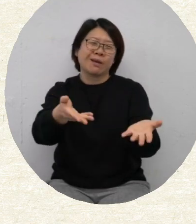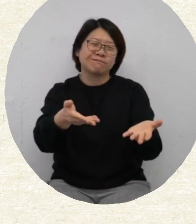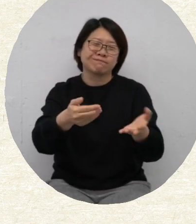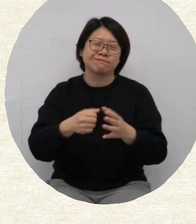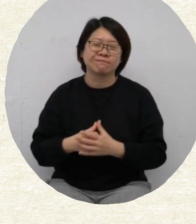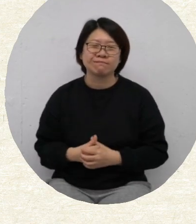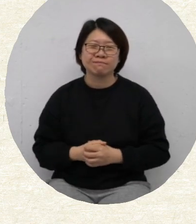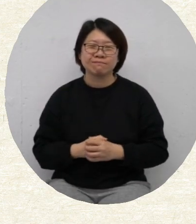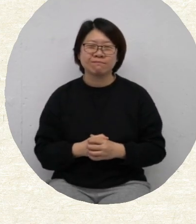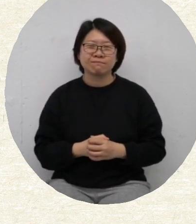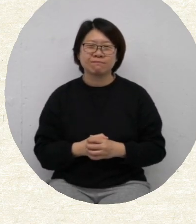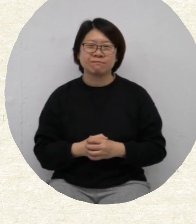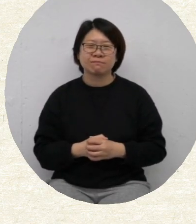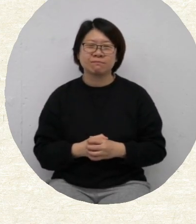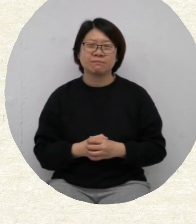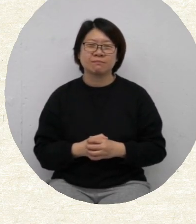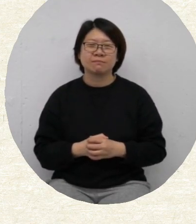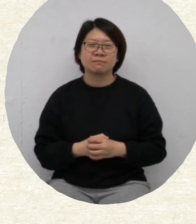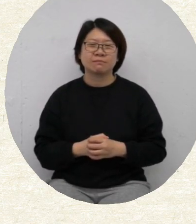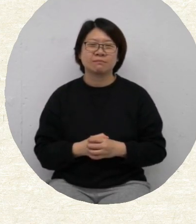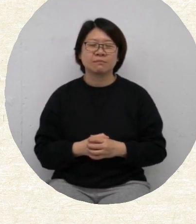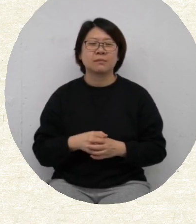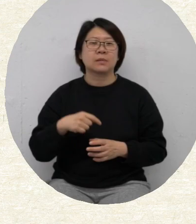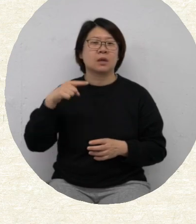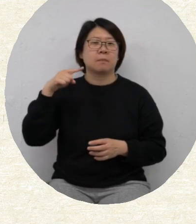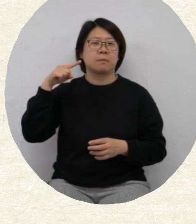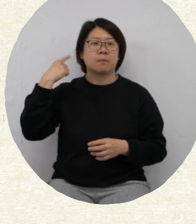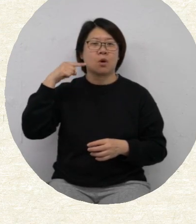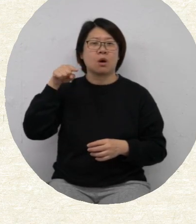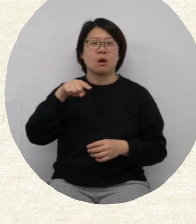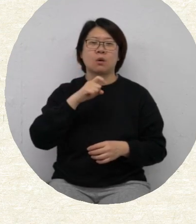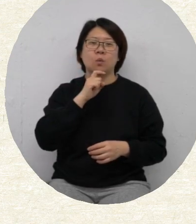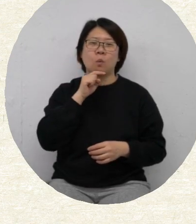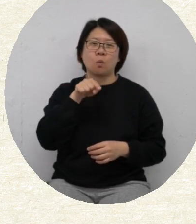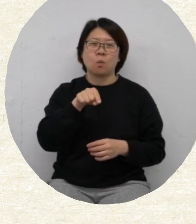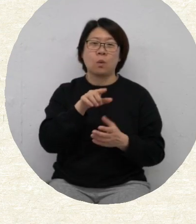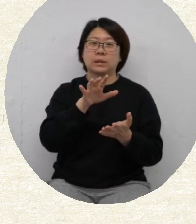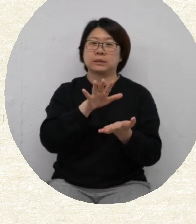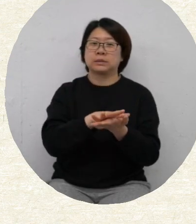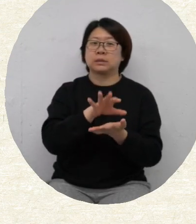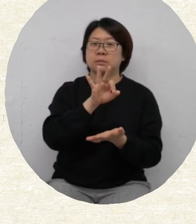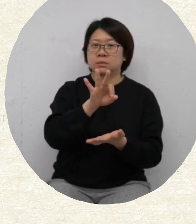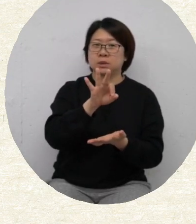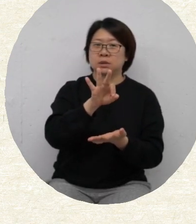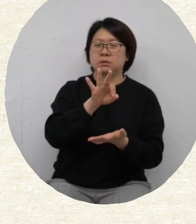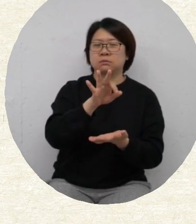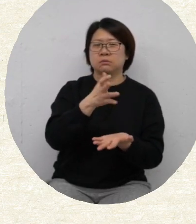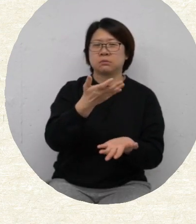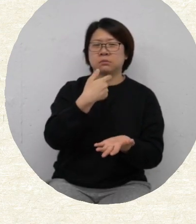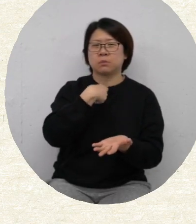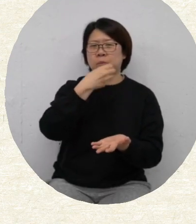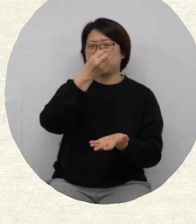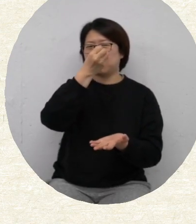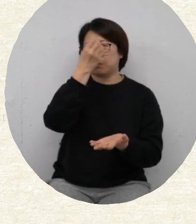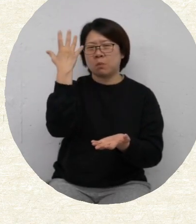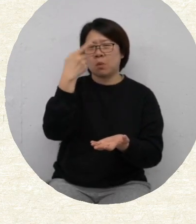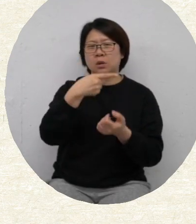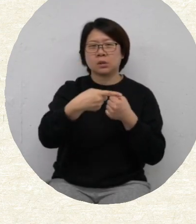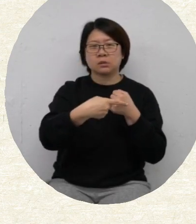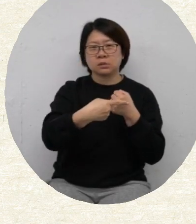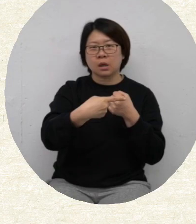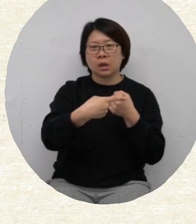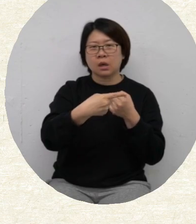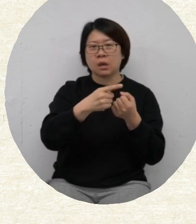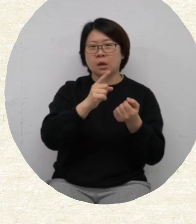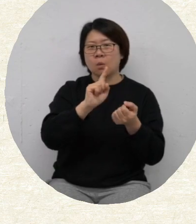it's 3-year program, and then after their first year, I can't remember if it's first year or second year, they